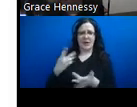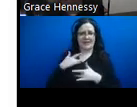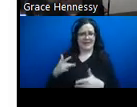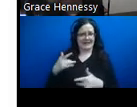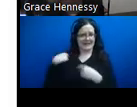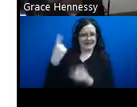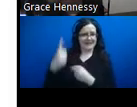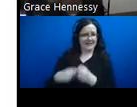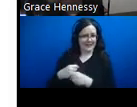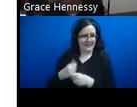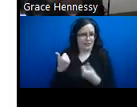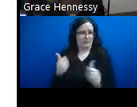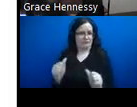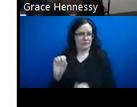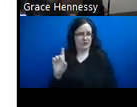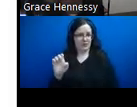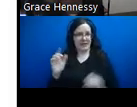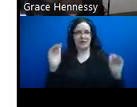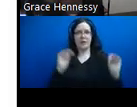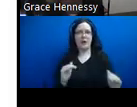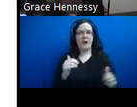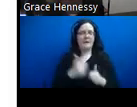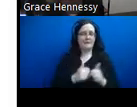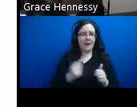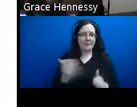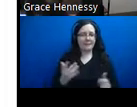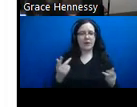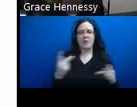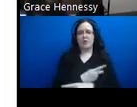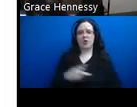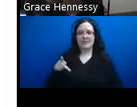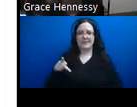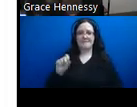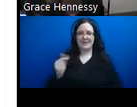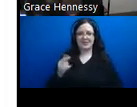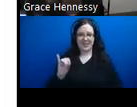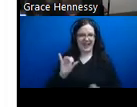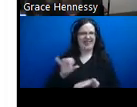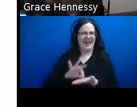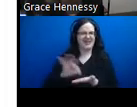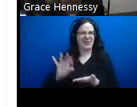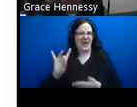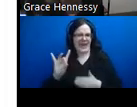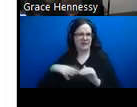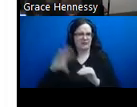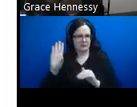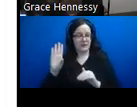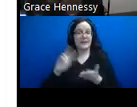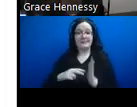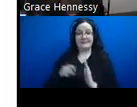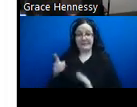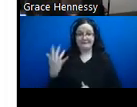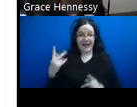as you move into problem gambling. So the PSGI score greater than or equal to 8, where it's about 5 times as likely. What was